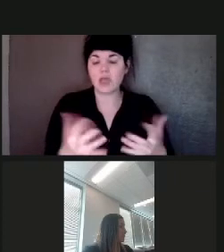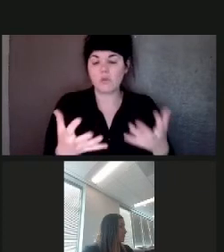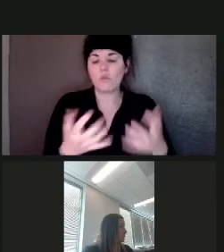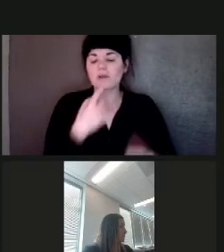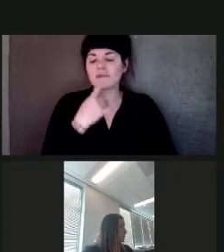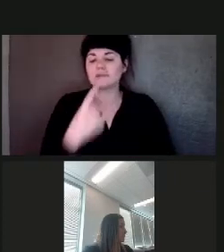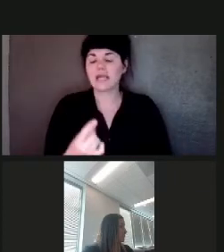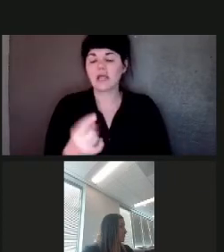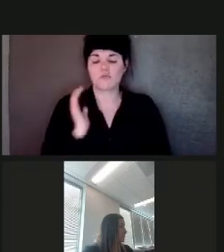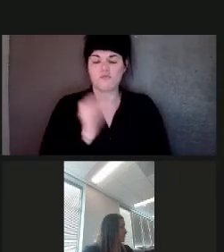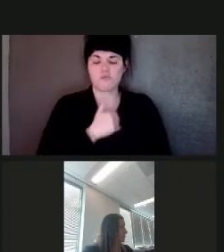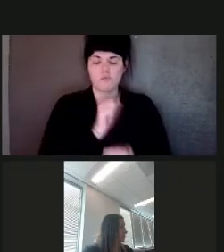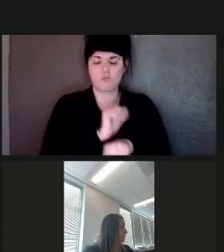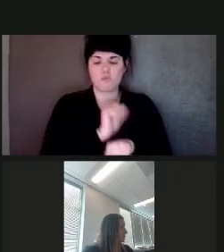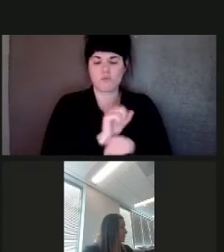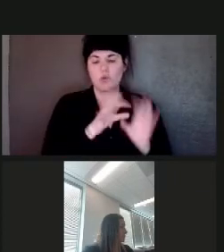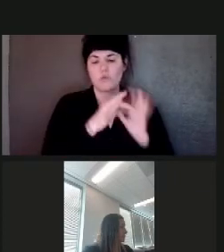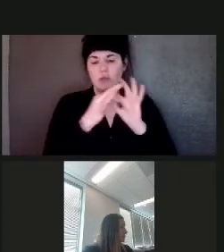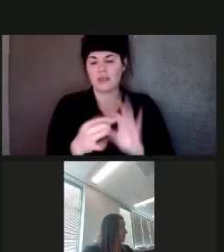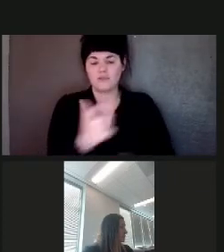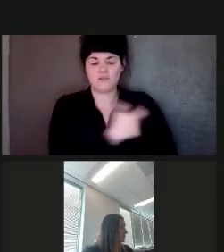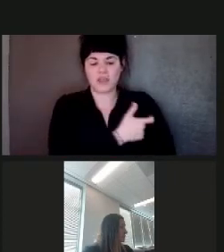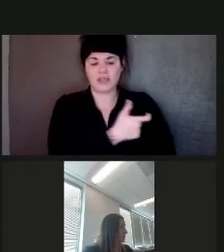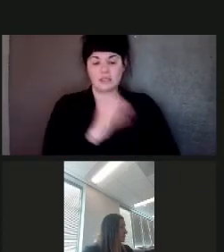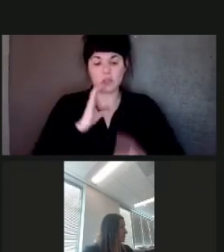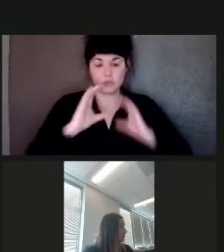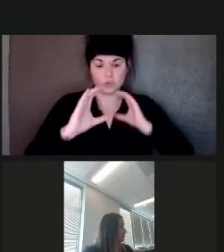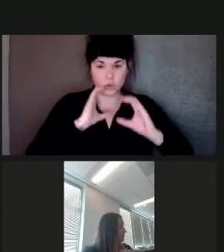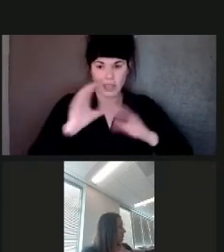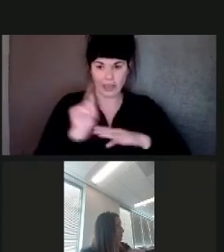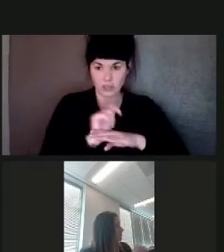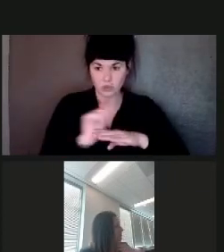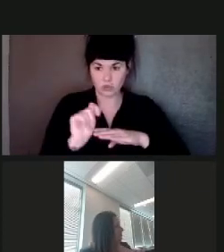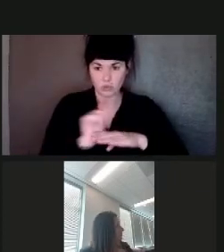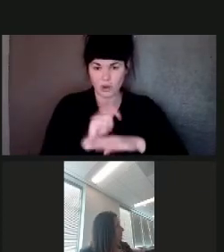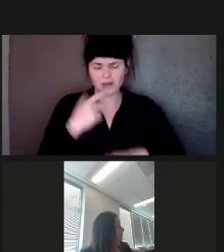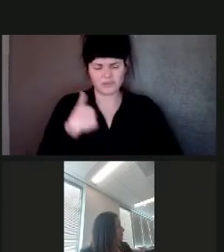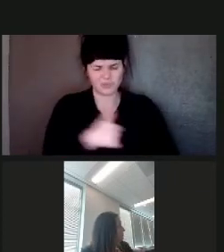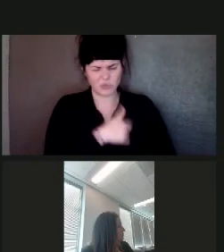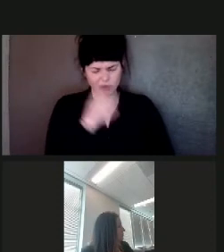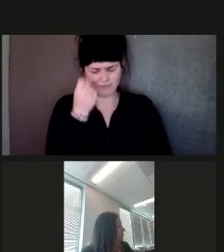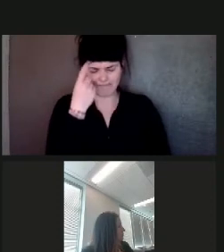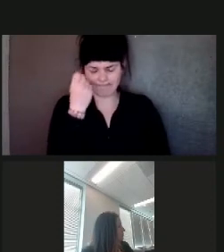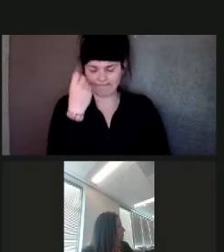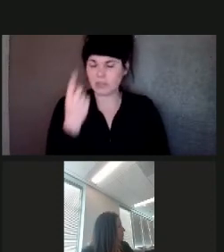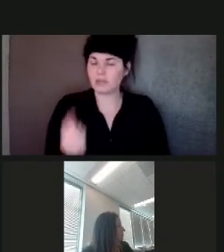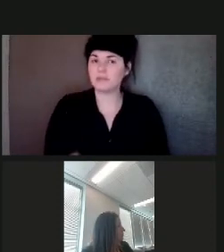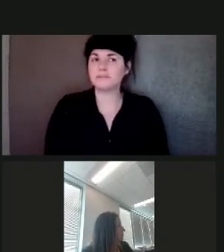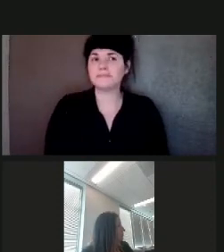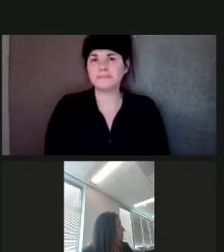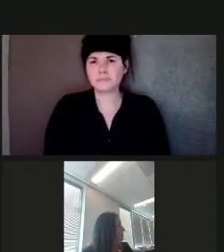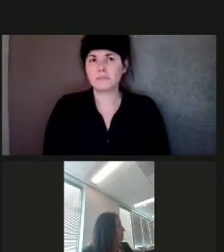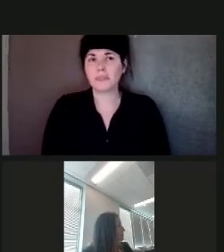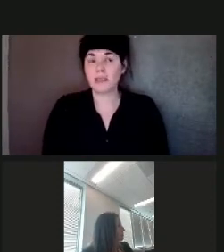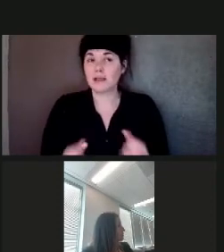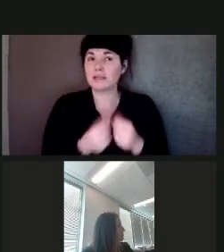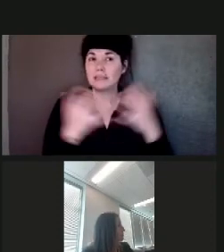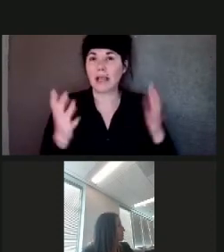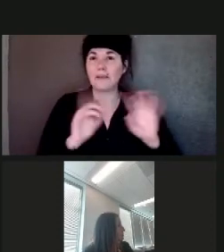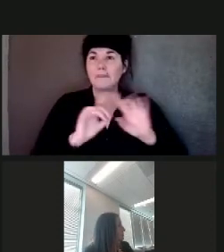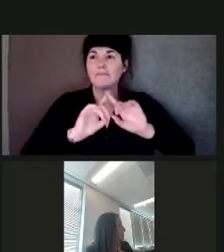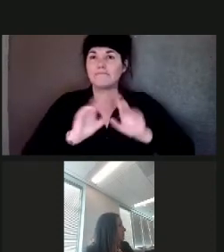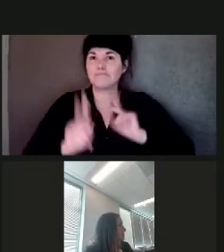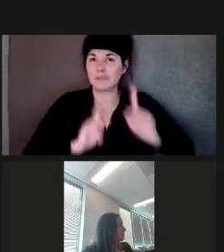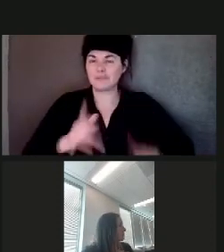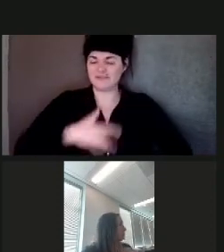around vaccine communication training. We know that there's a lot of difference, let's say difference of opinion and